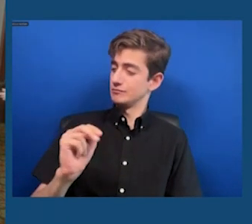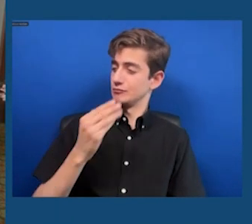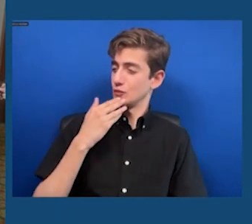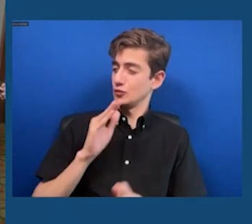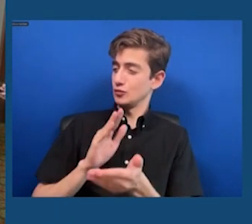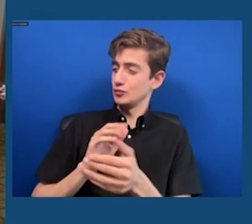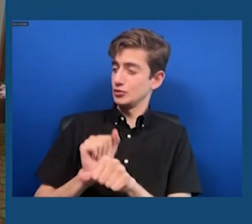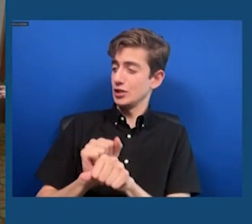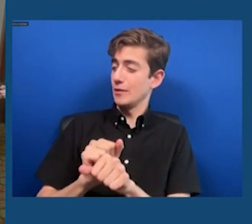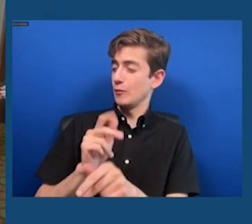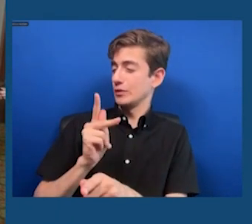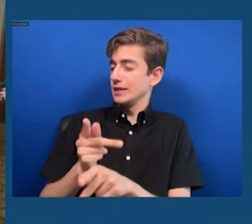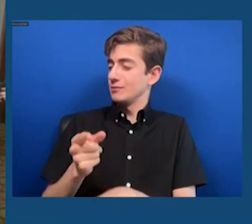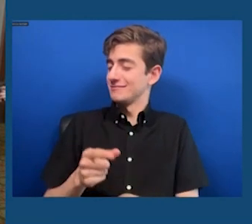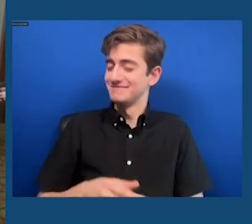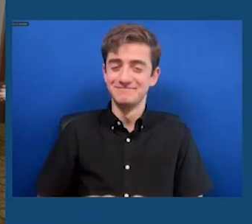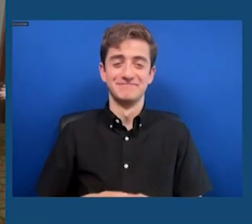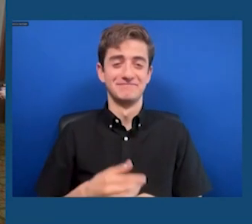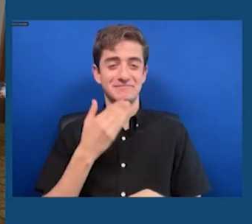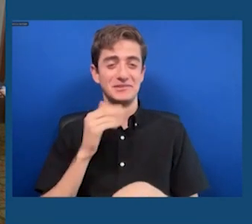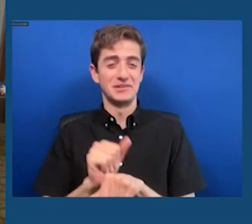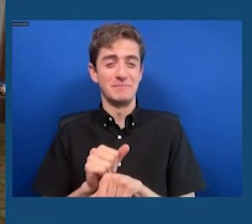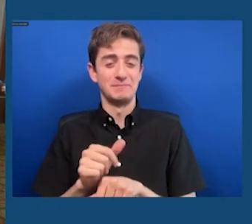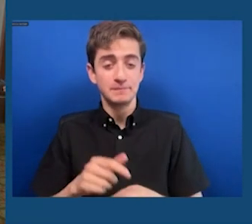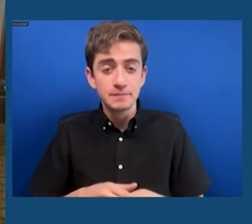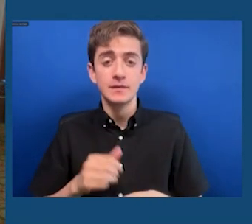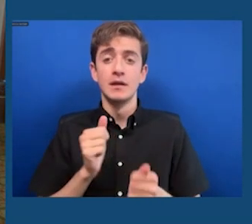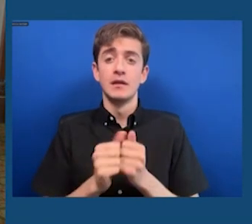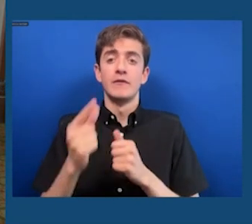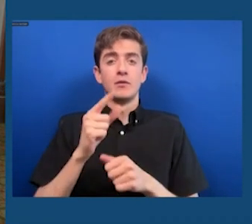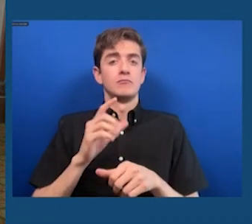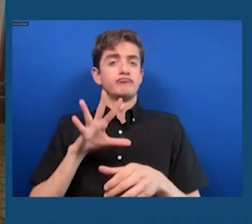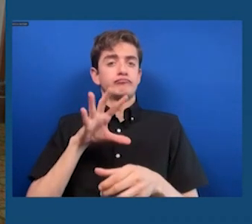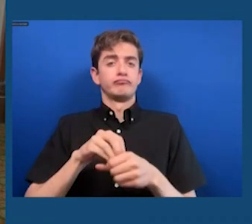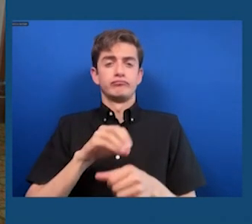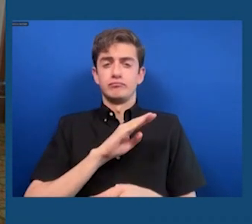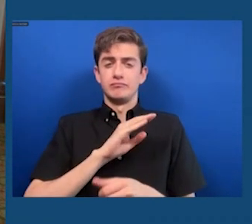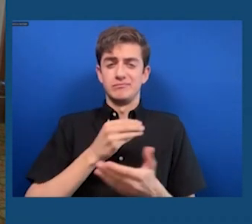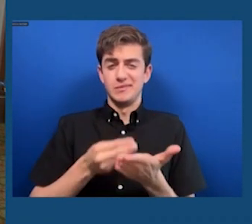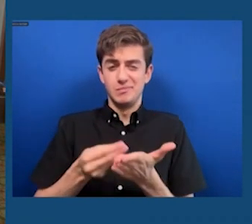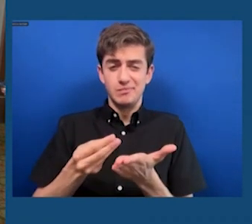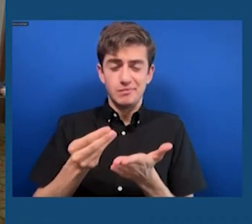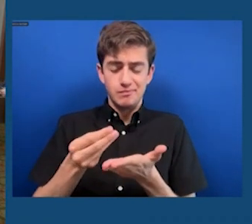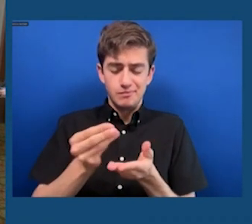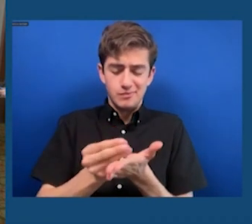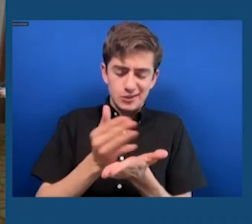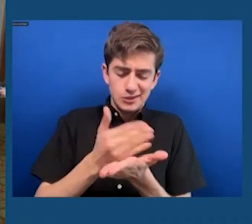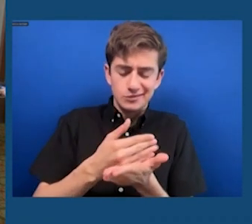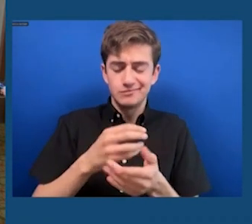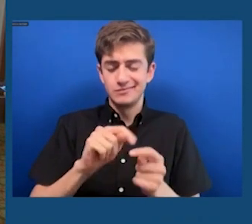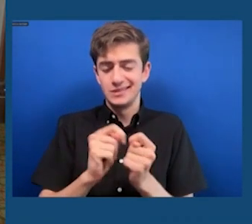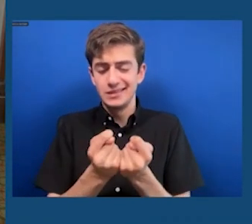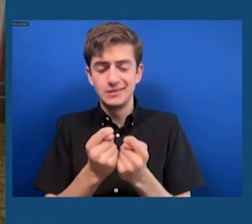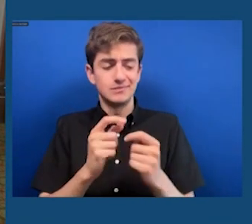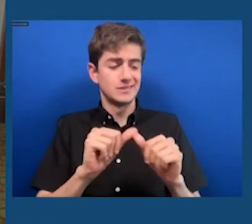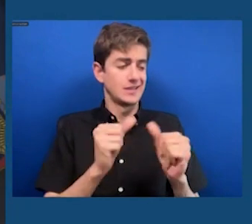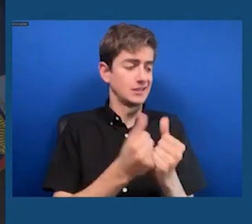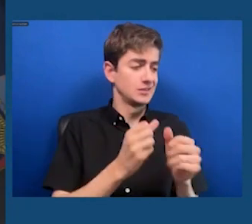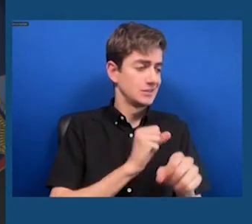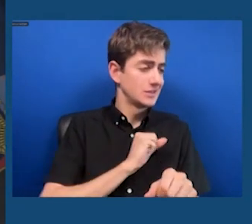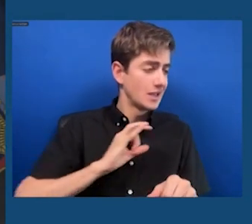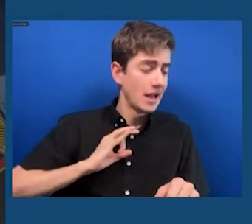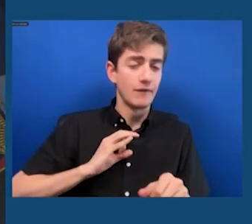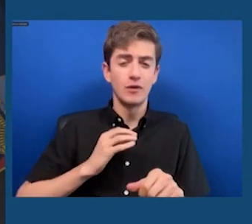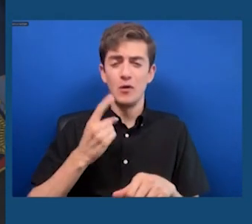Well done. Well done. And to everyone in the budget teams, all the agency staff, all the people who spent, I walked in one night here